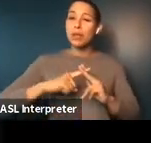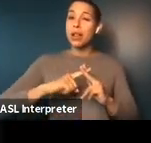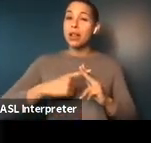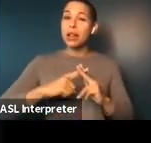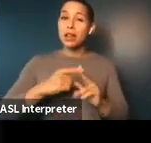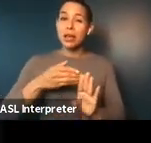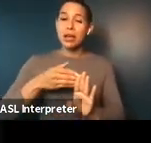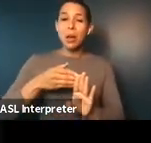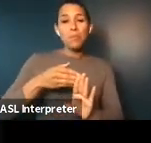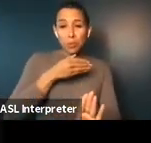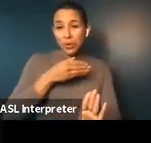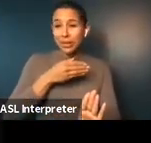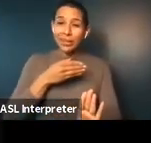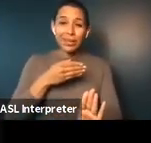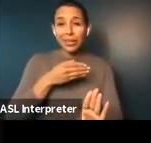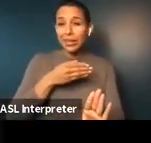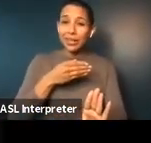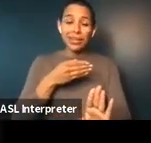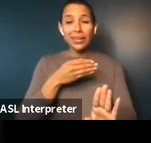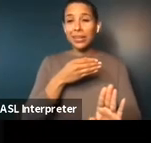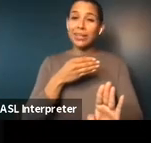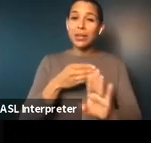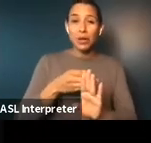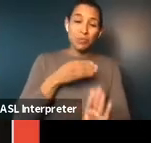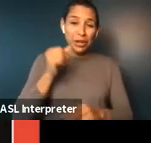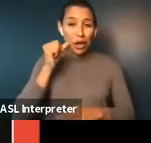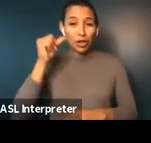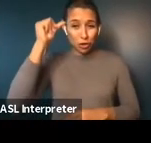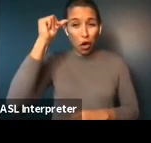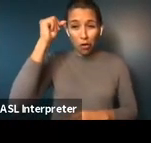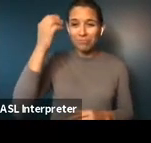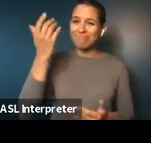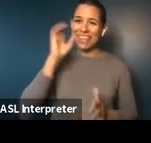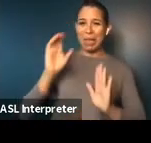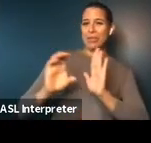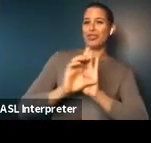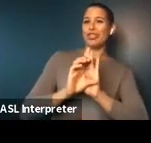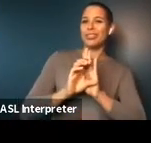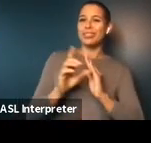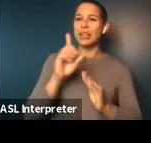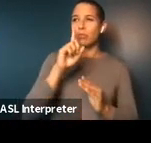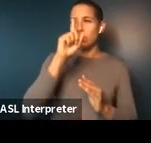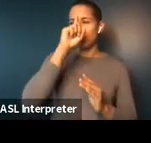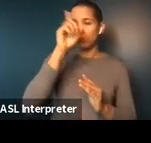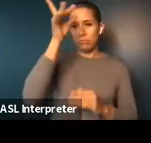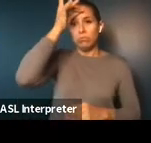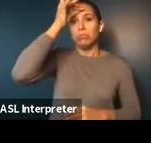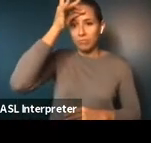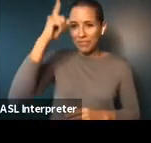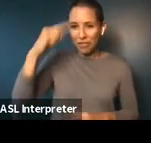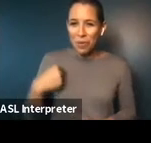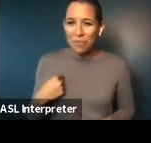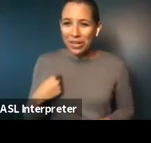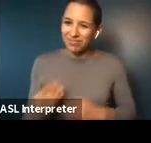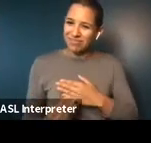prepubescent, um, influences or images that stuck in my head. And then I also, um, wanted to say that